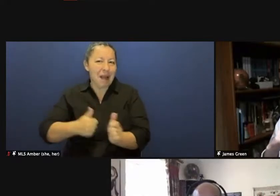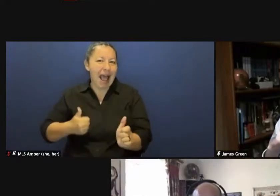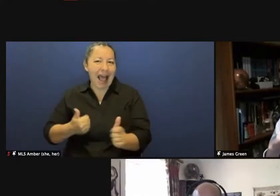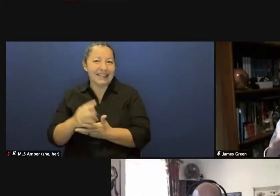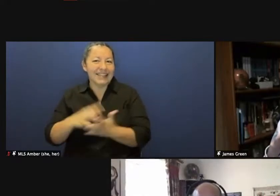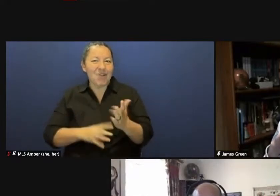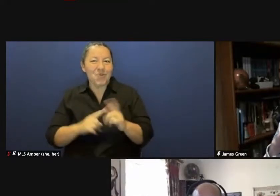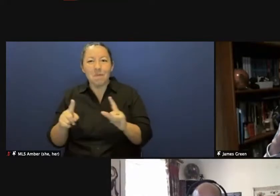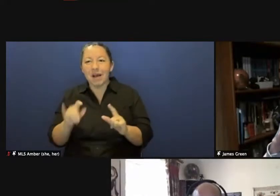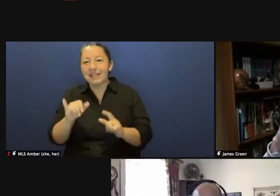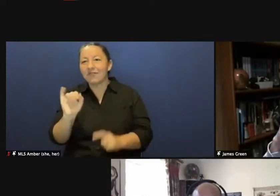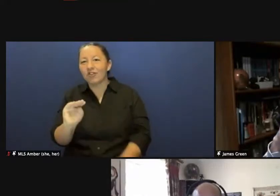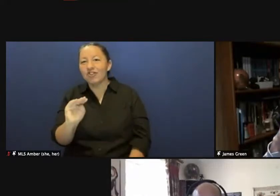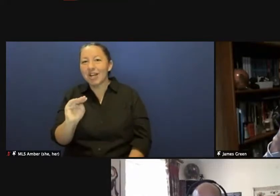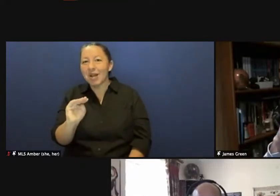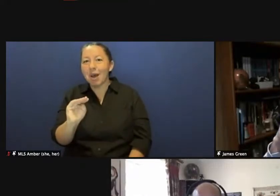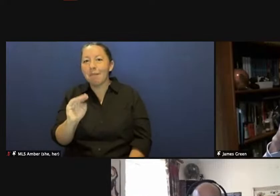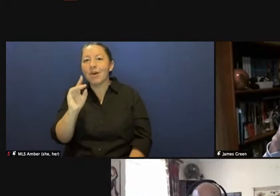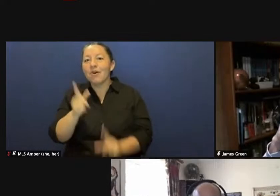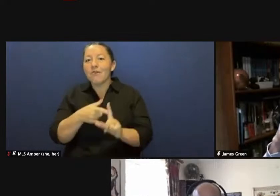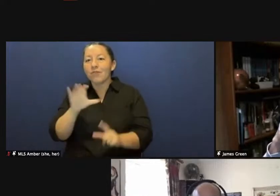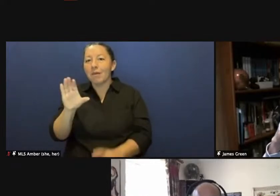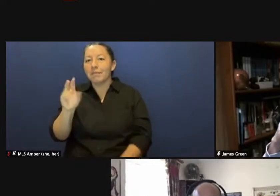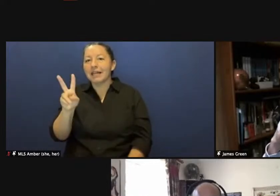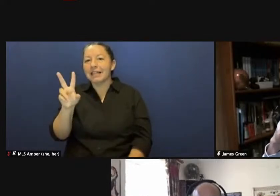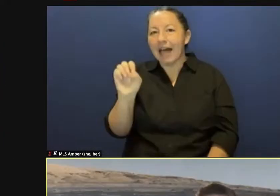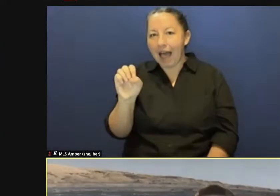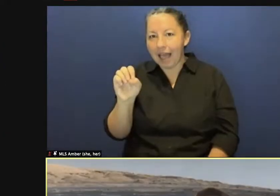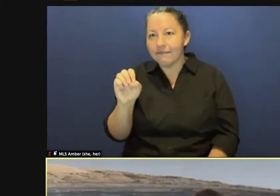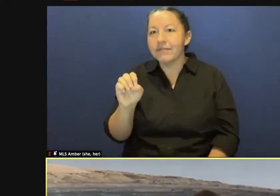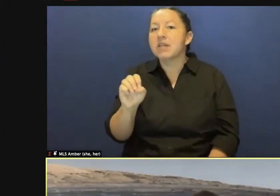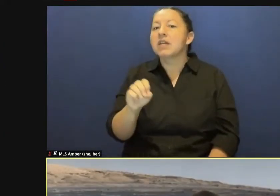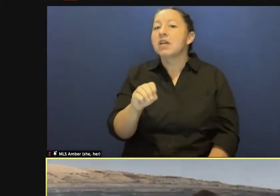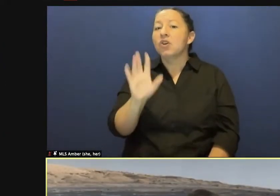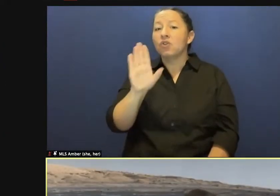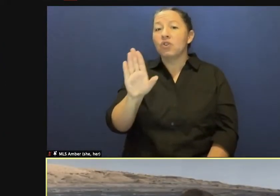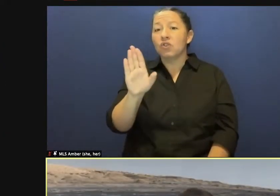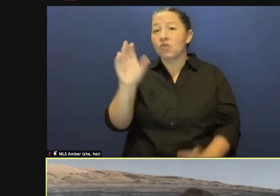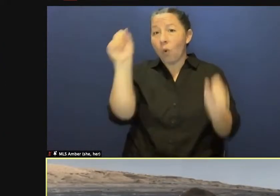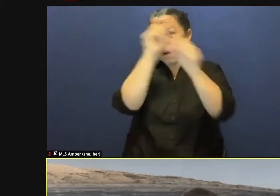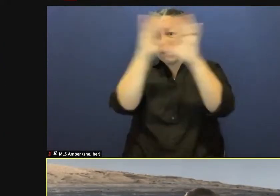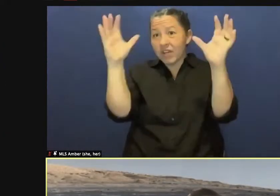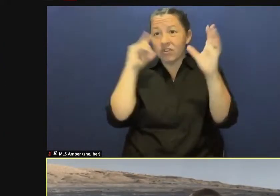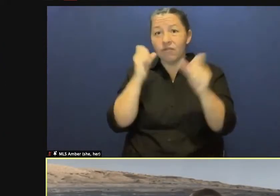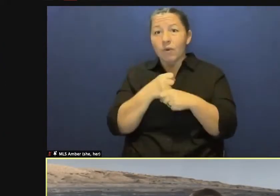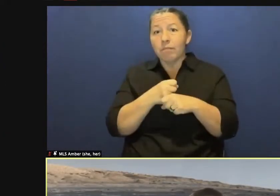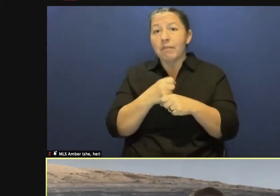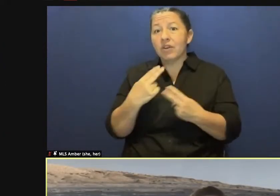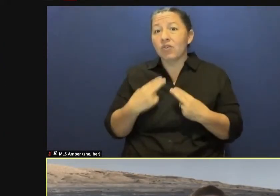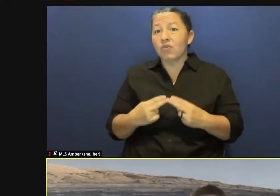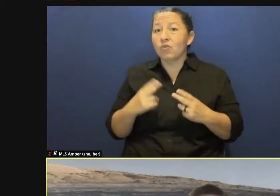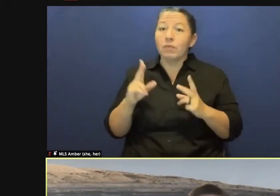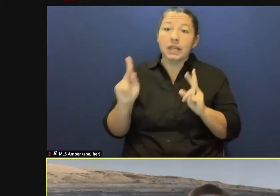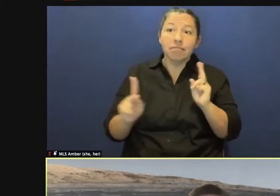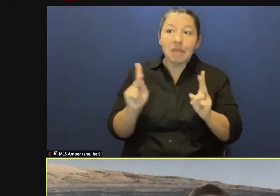to Jim from Clive Neal. What is your vision for making human exploration of the moon